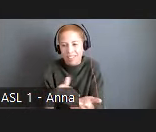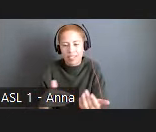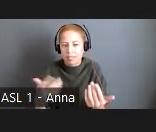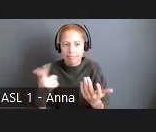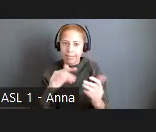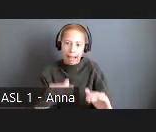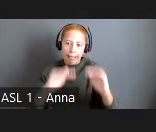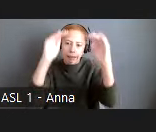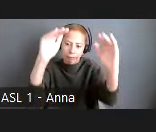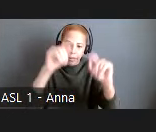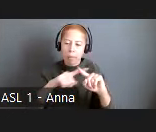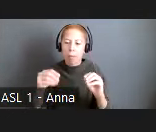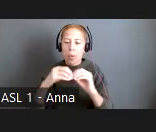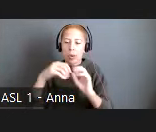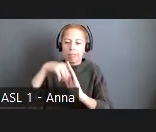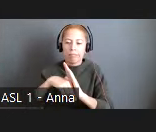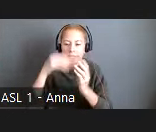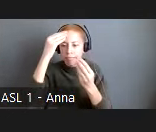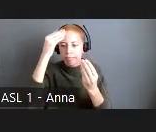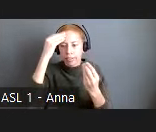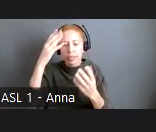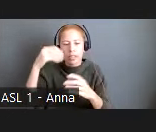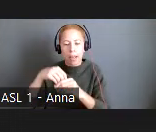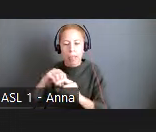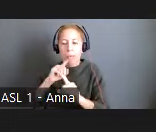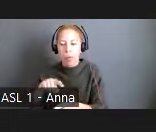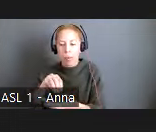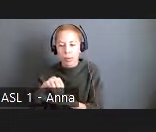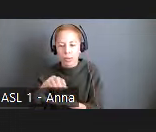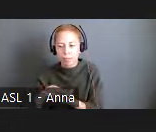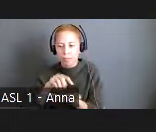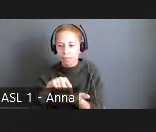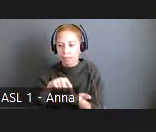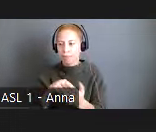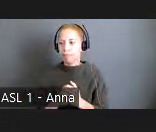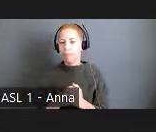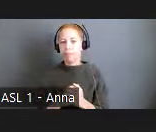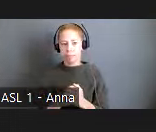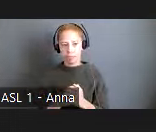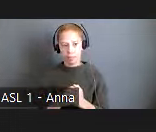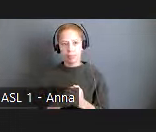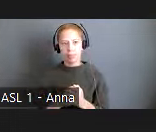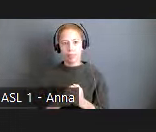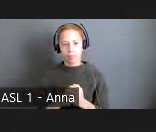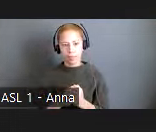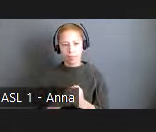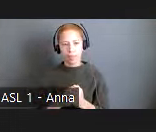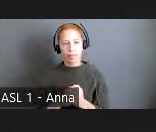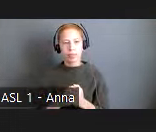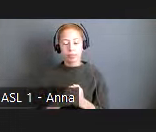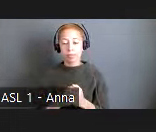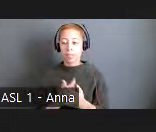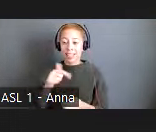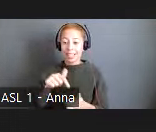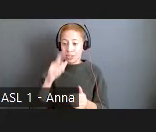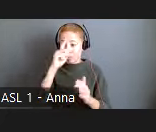can see more in the actual report. So it makes good political sense, and all of you